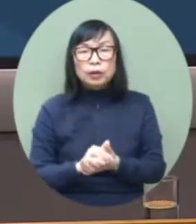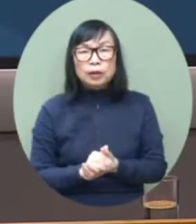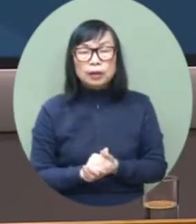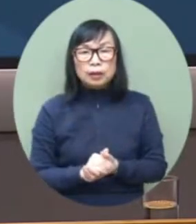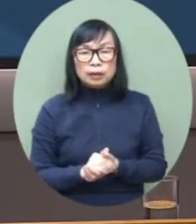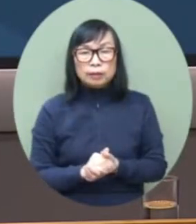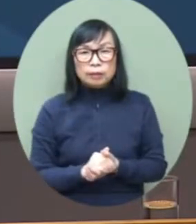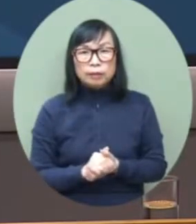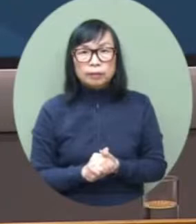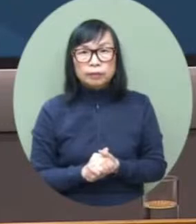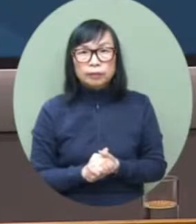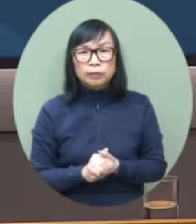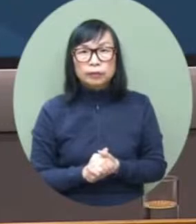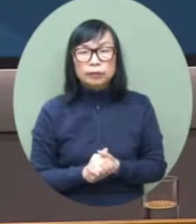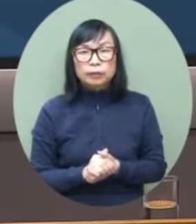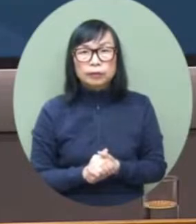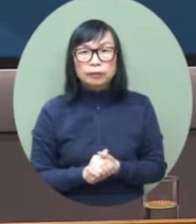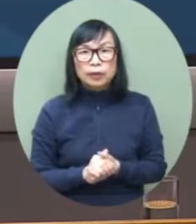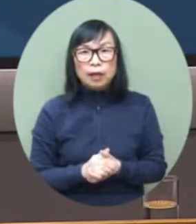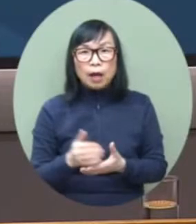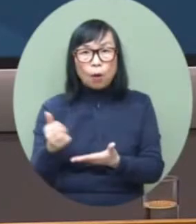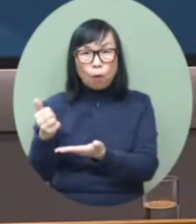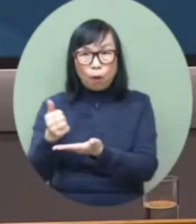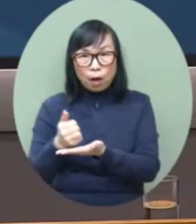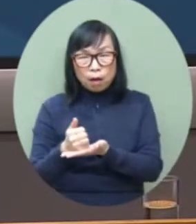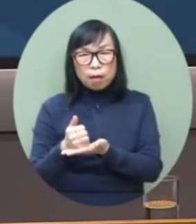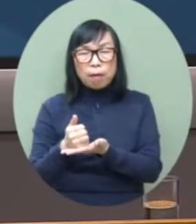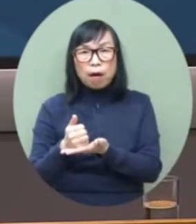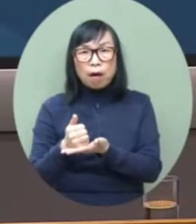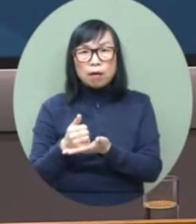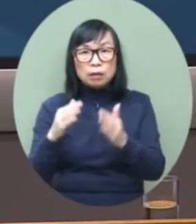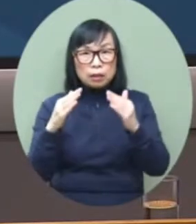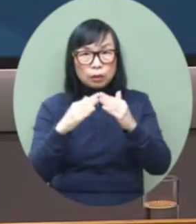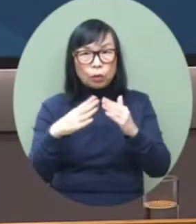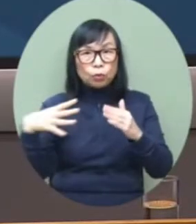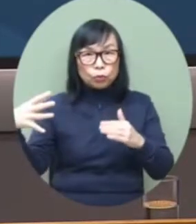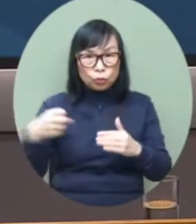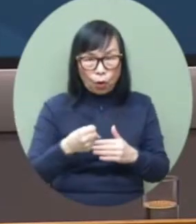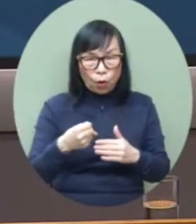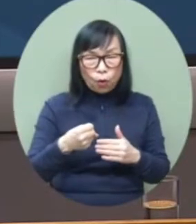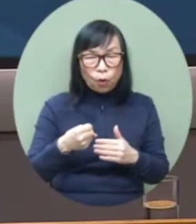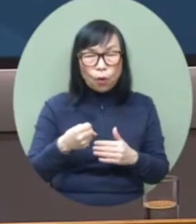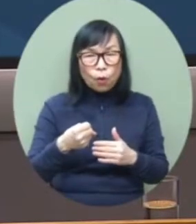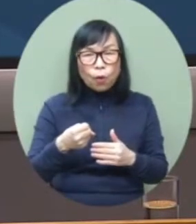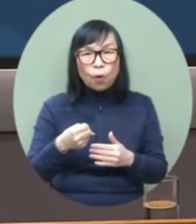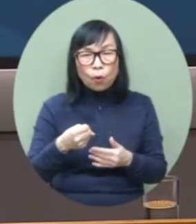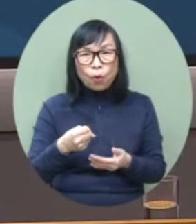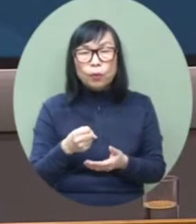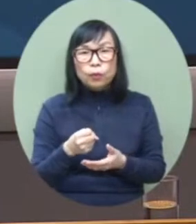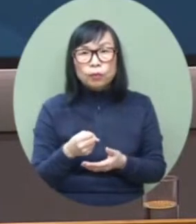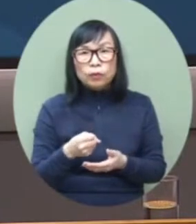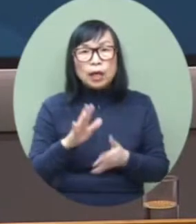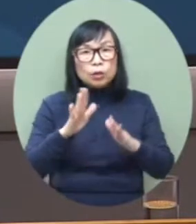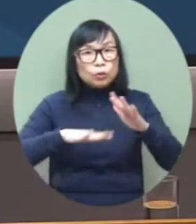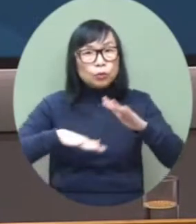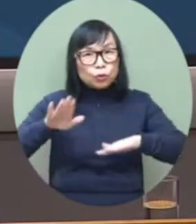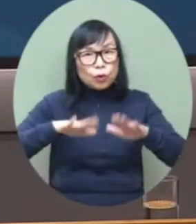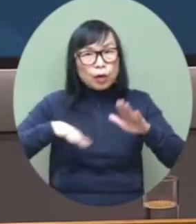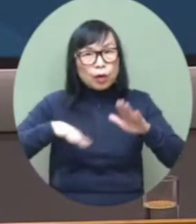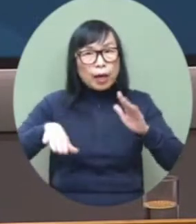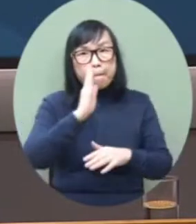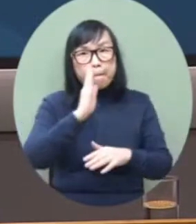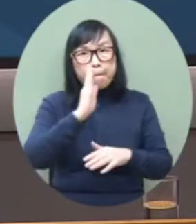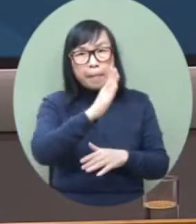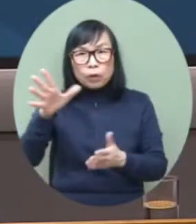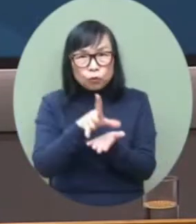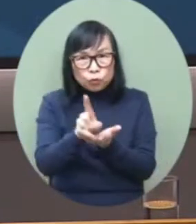of bureaus to take up various agenda or task force after the meeting with the mainland